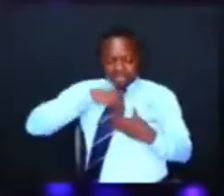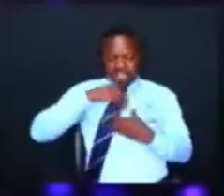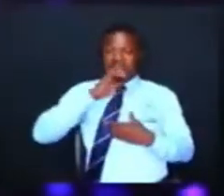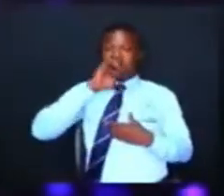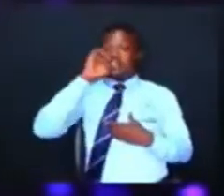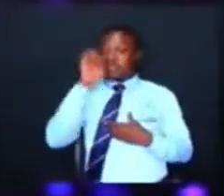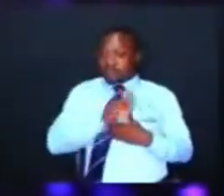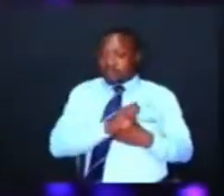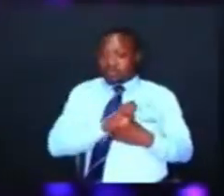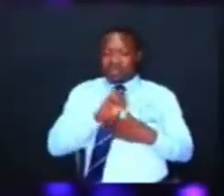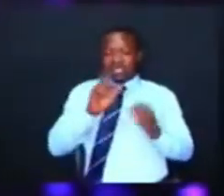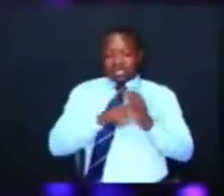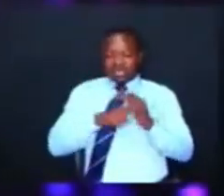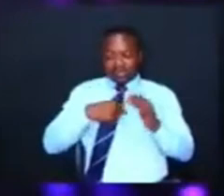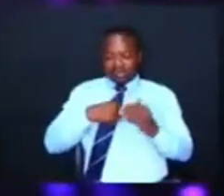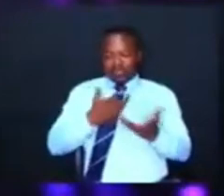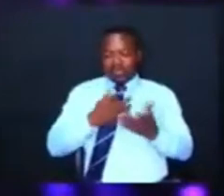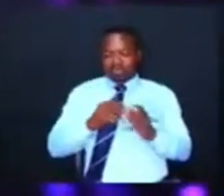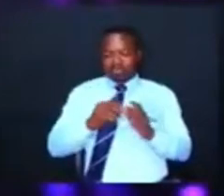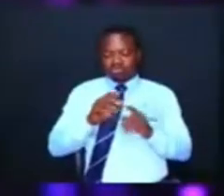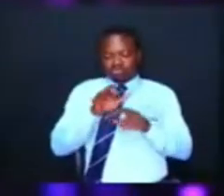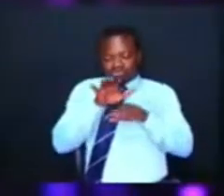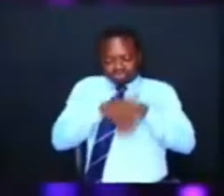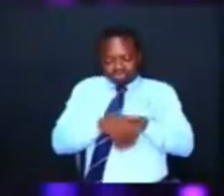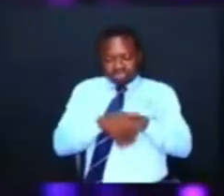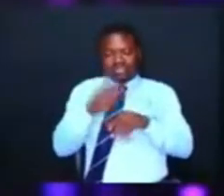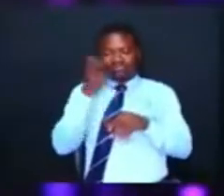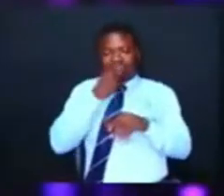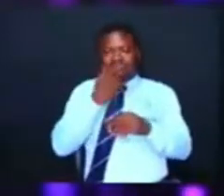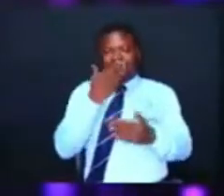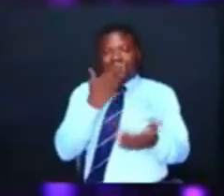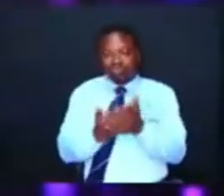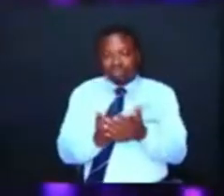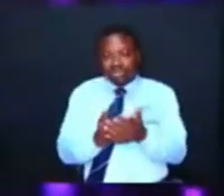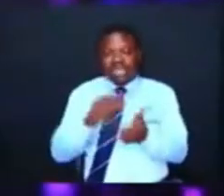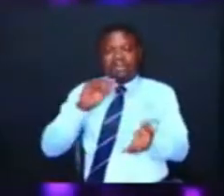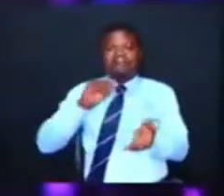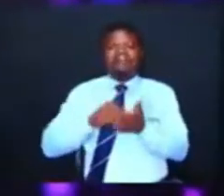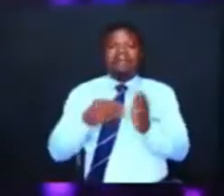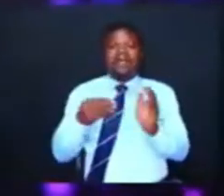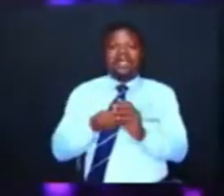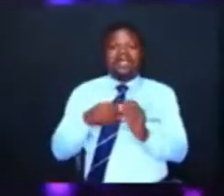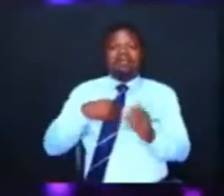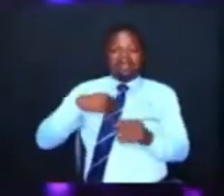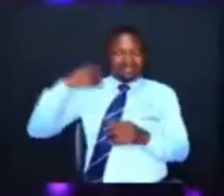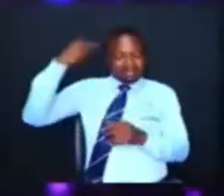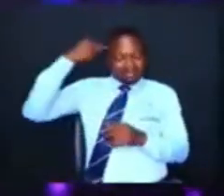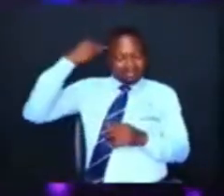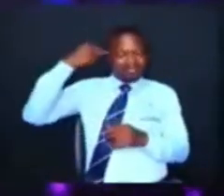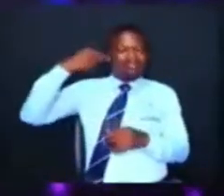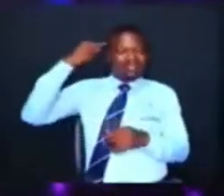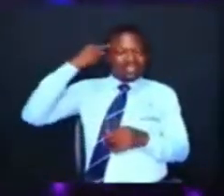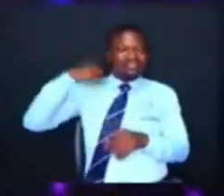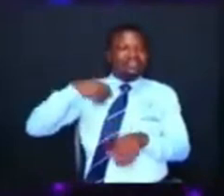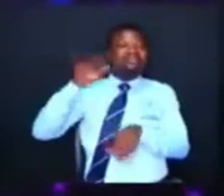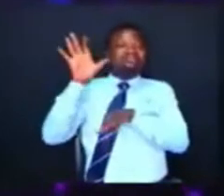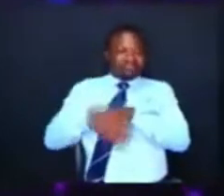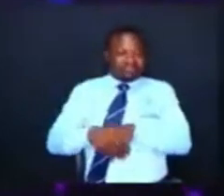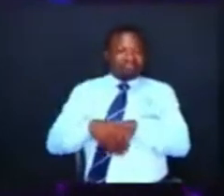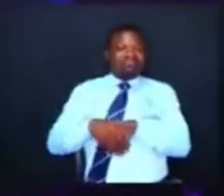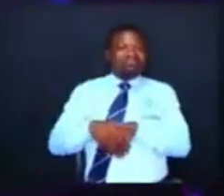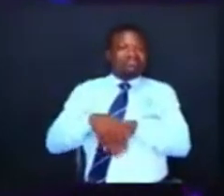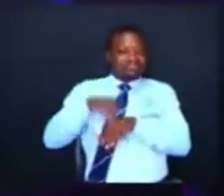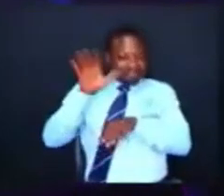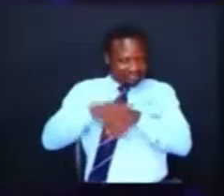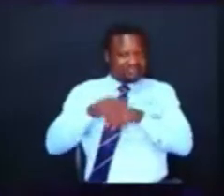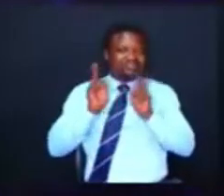He is just advancing the argument by saying that a good man brings good things out of the good stored up in his heart.